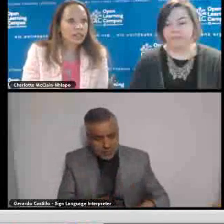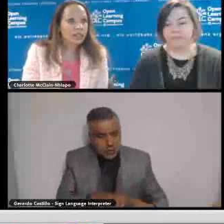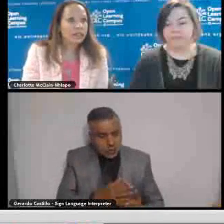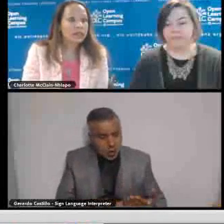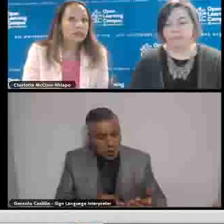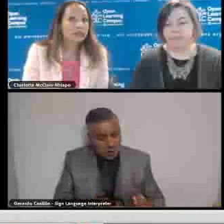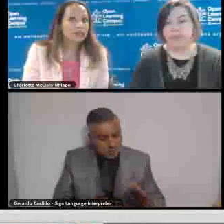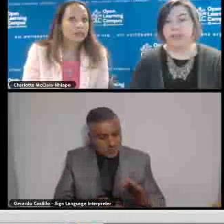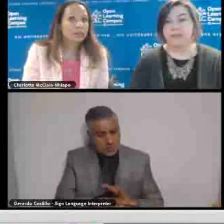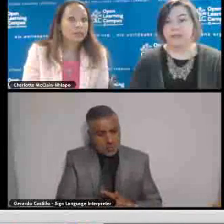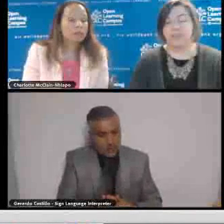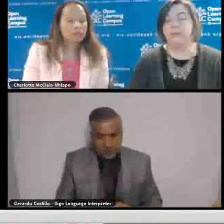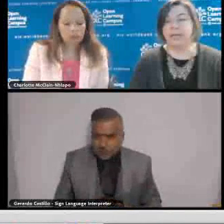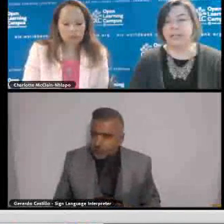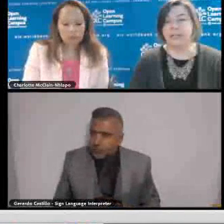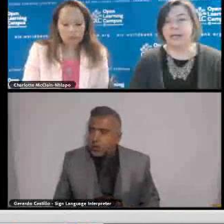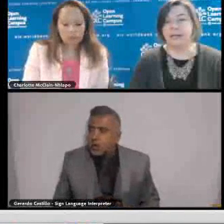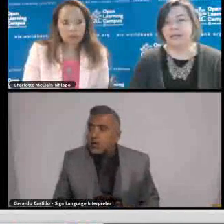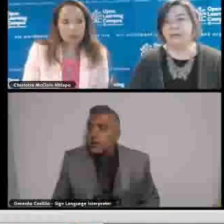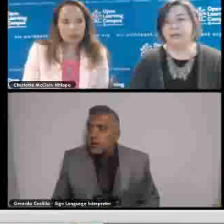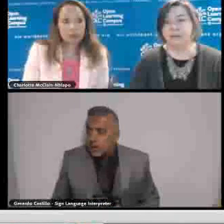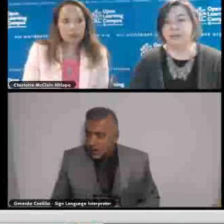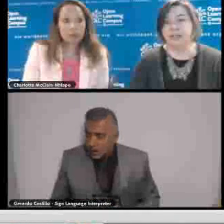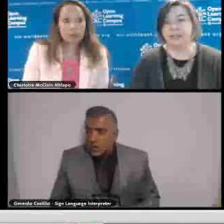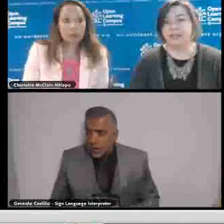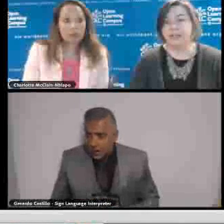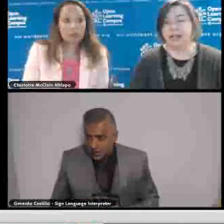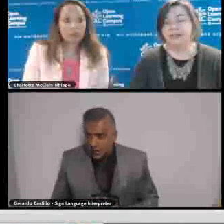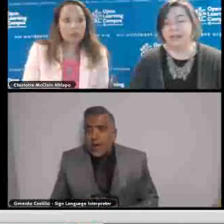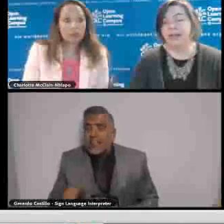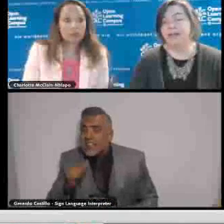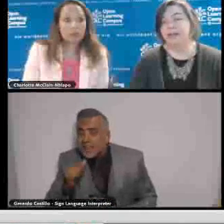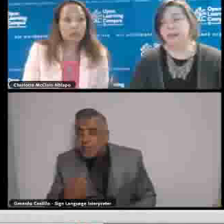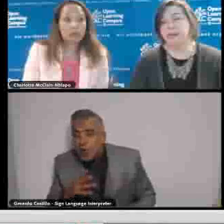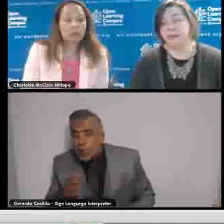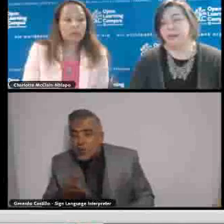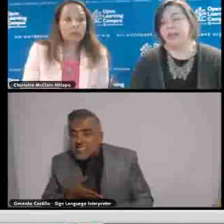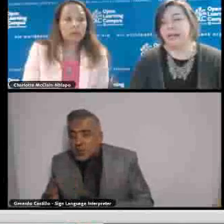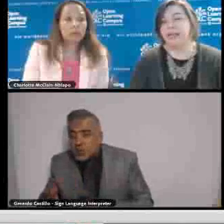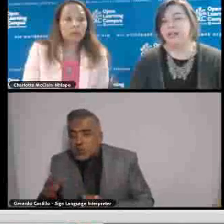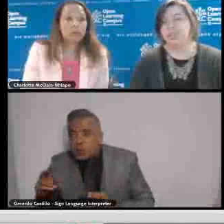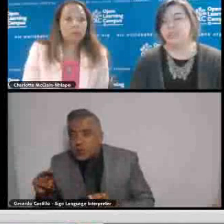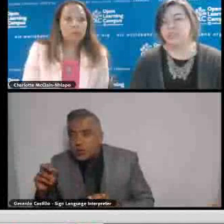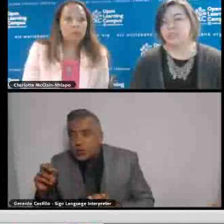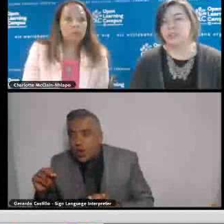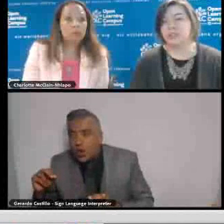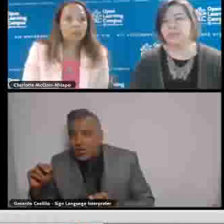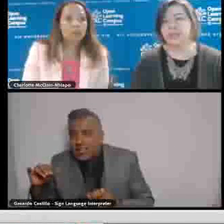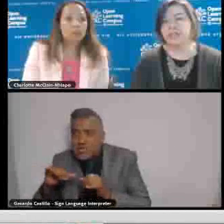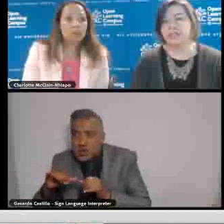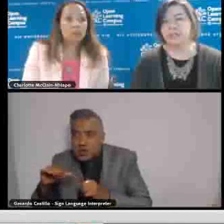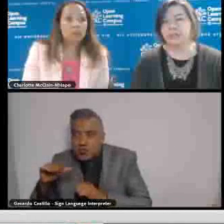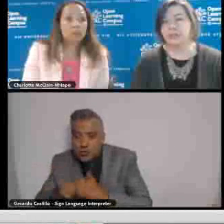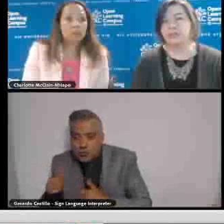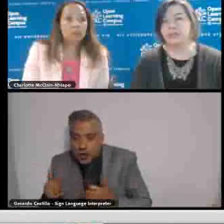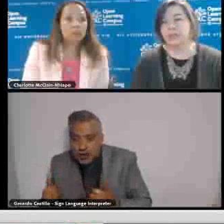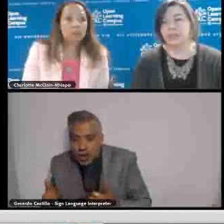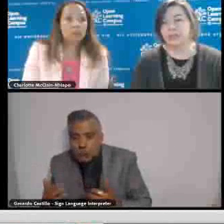development. Yeah, and I would add to that, in the informal sector, there's a lot of we would call non-engineered structures, right? Just